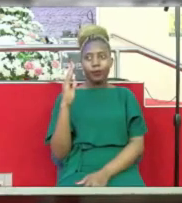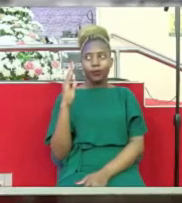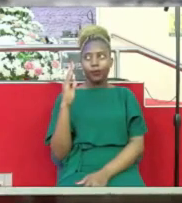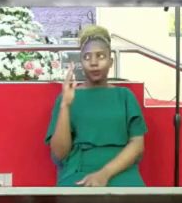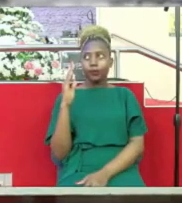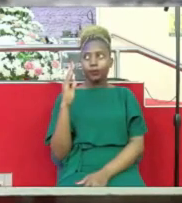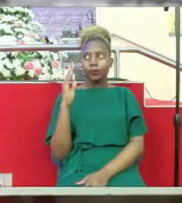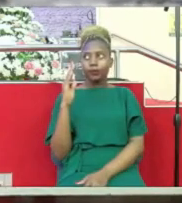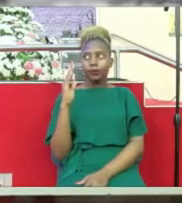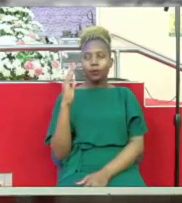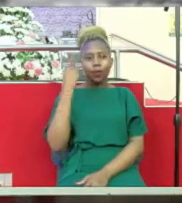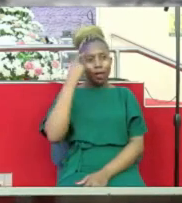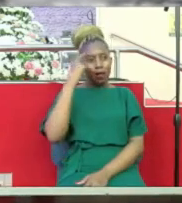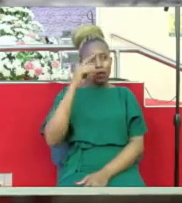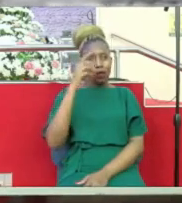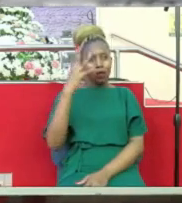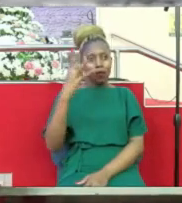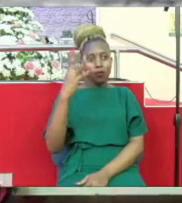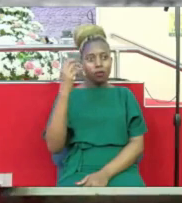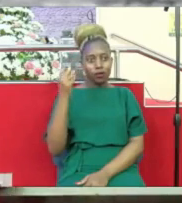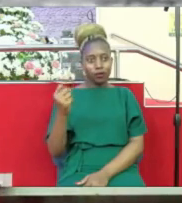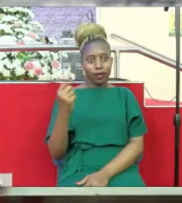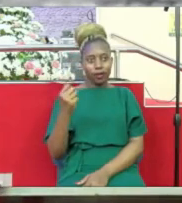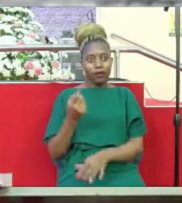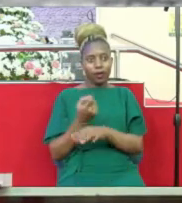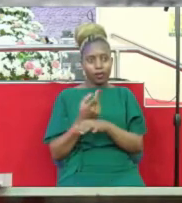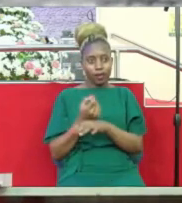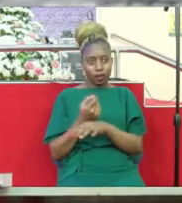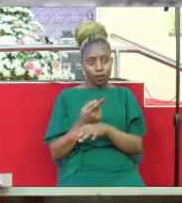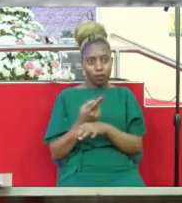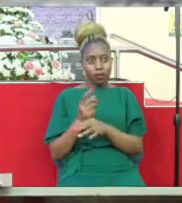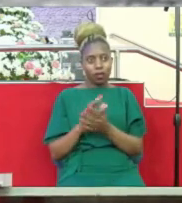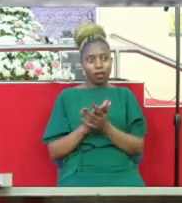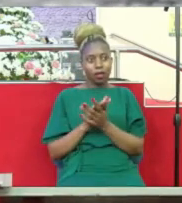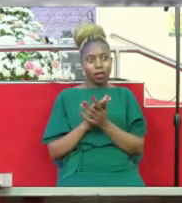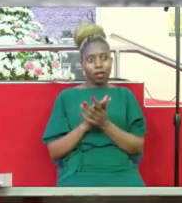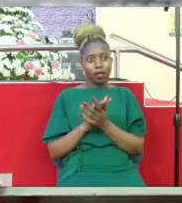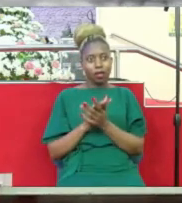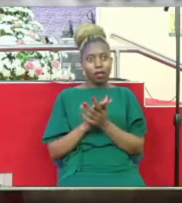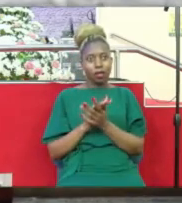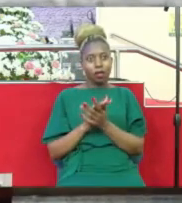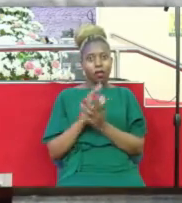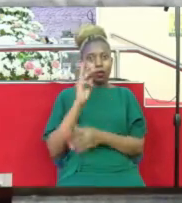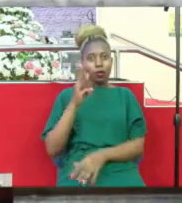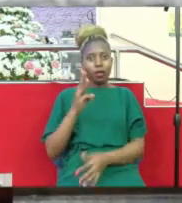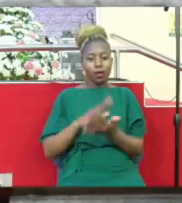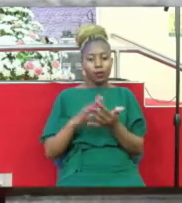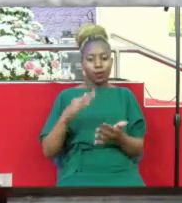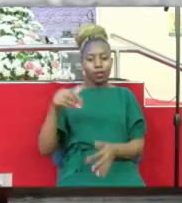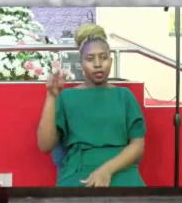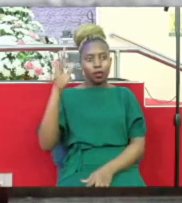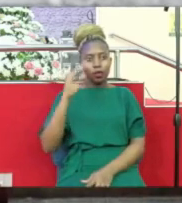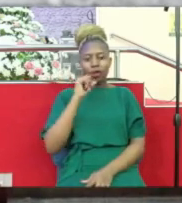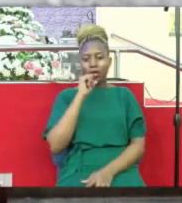for 45 seconds. And you don't have to stop until